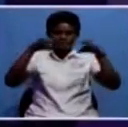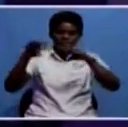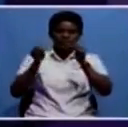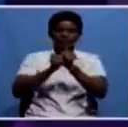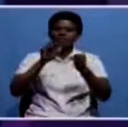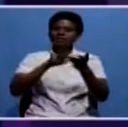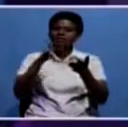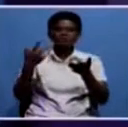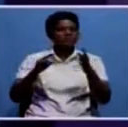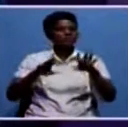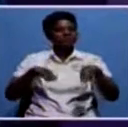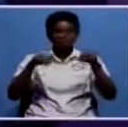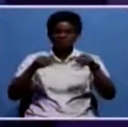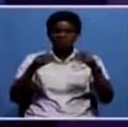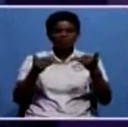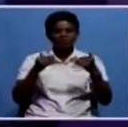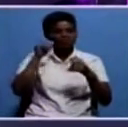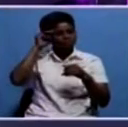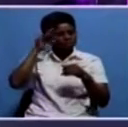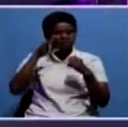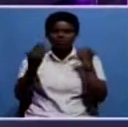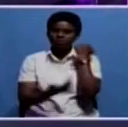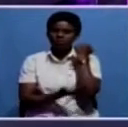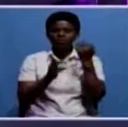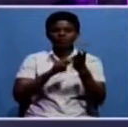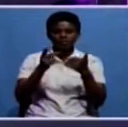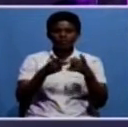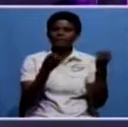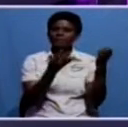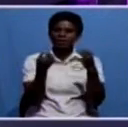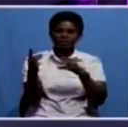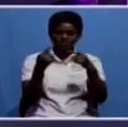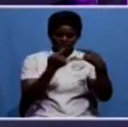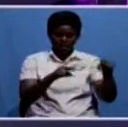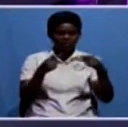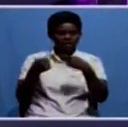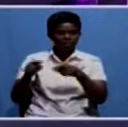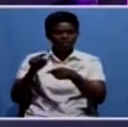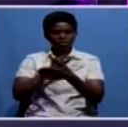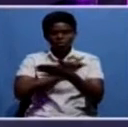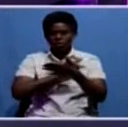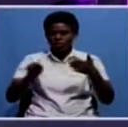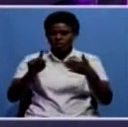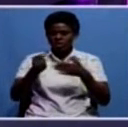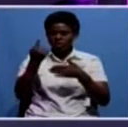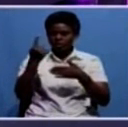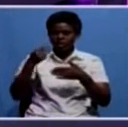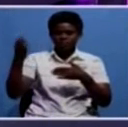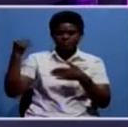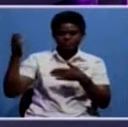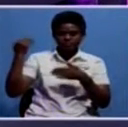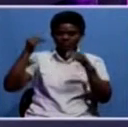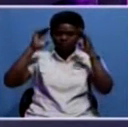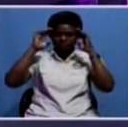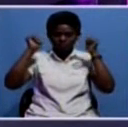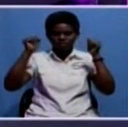prices. Minister, welcome to the program. Thank you. Well, there have been a lot of events in the past 1 week, resignation of a presidential press aide, release of this